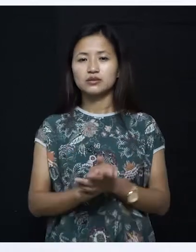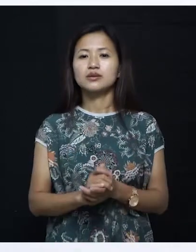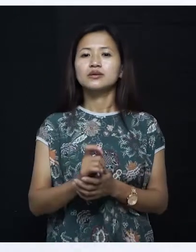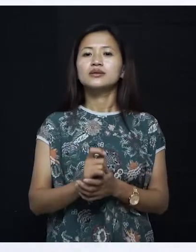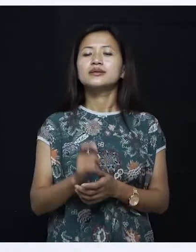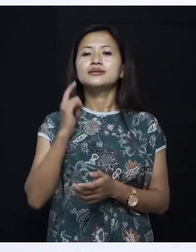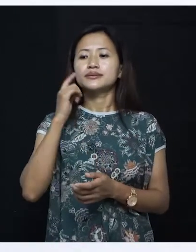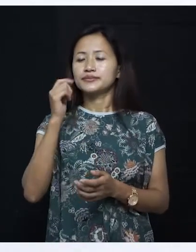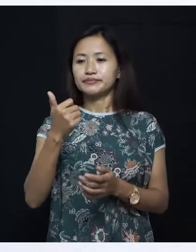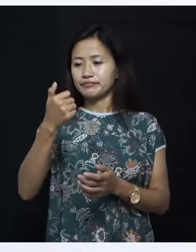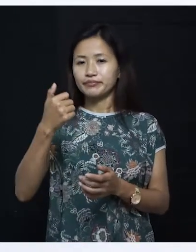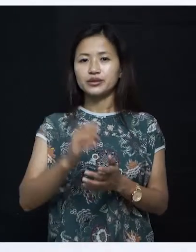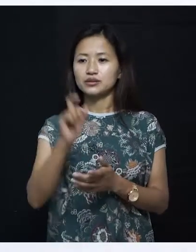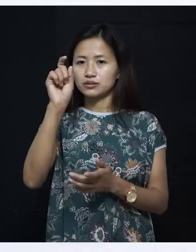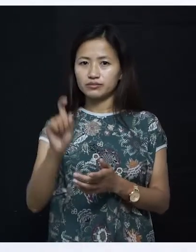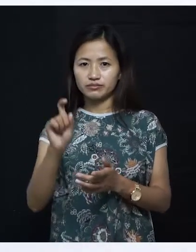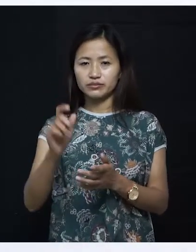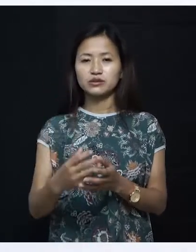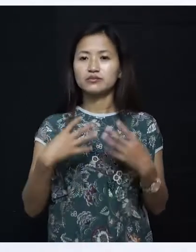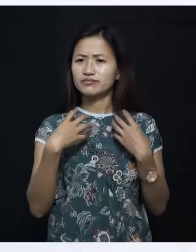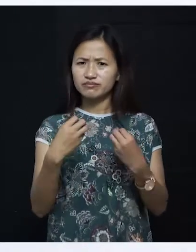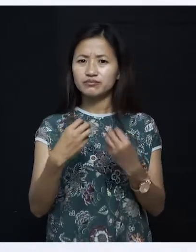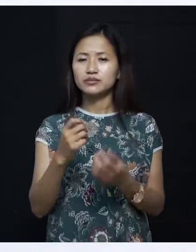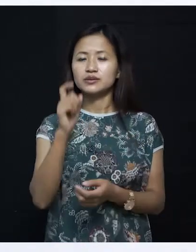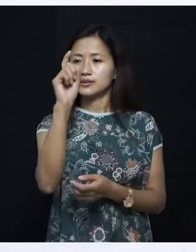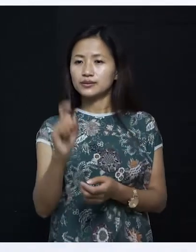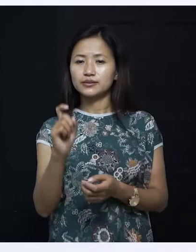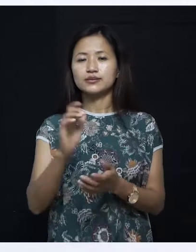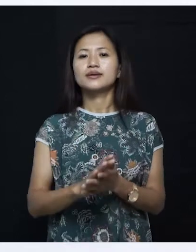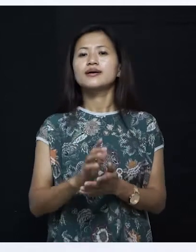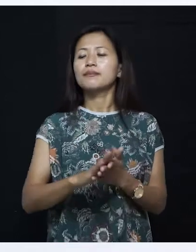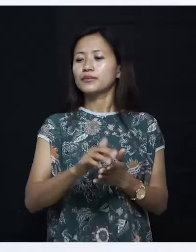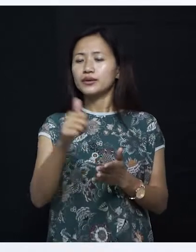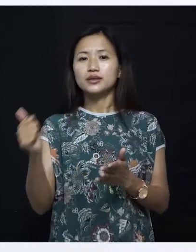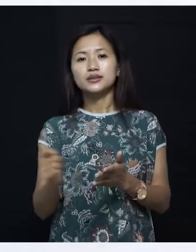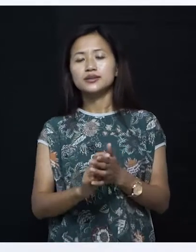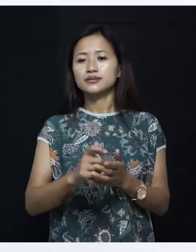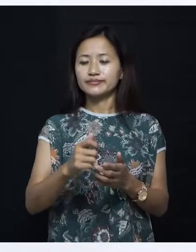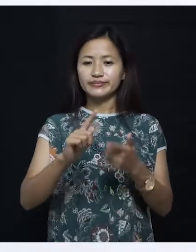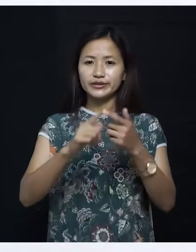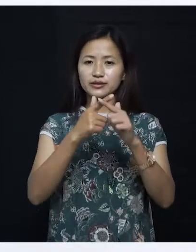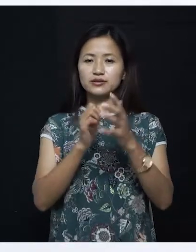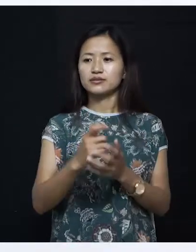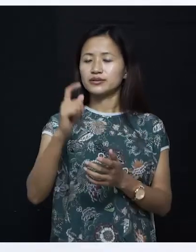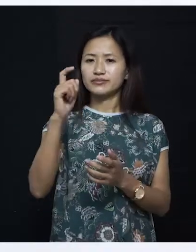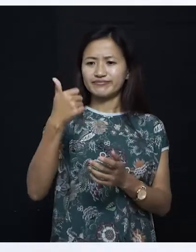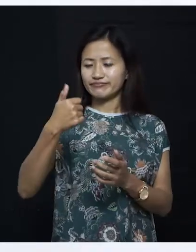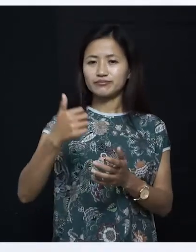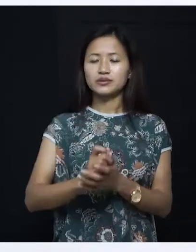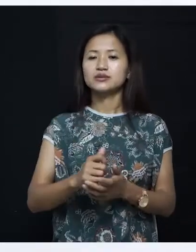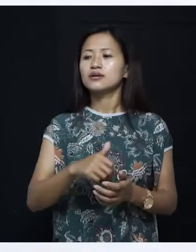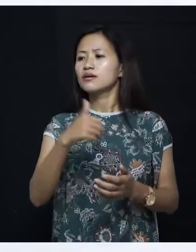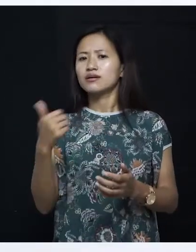a pen is your needs. You need that, okay? But the other extra pens that are just your wants, okay? So